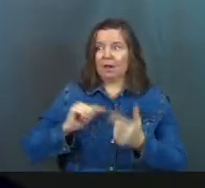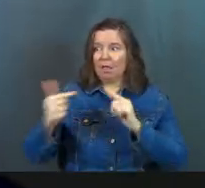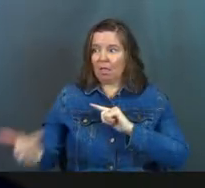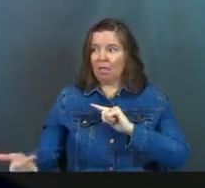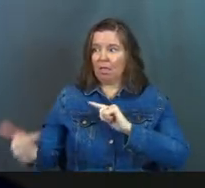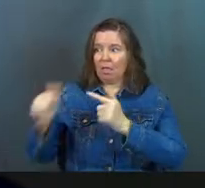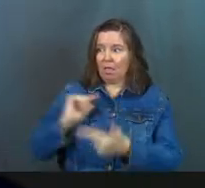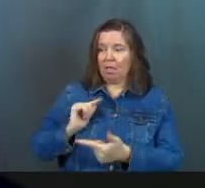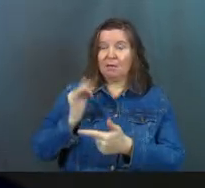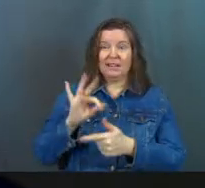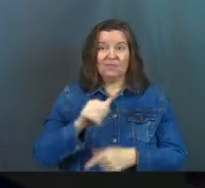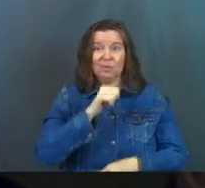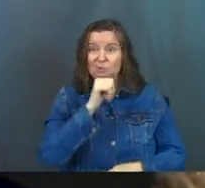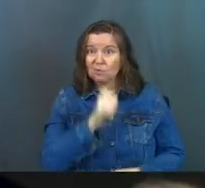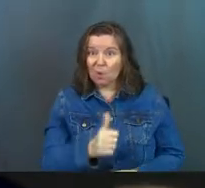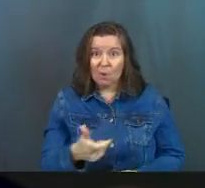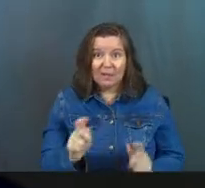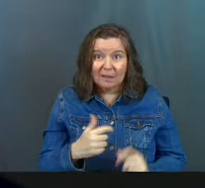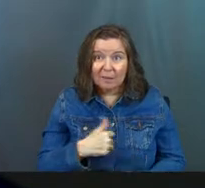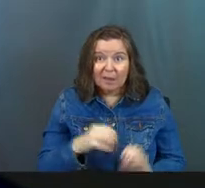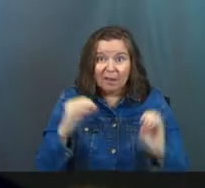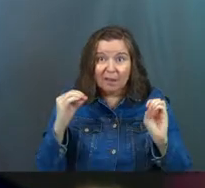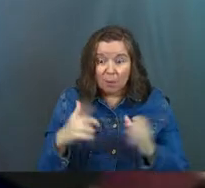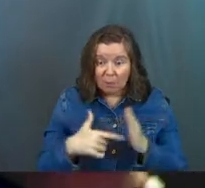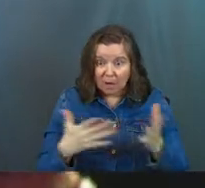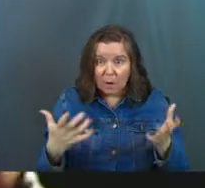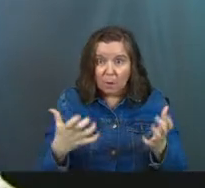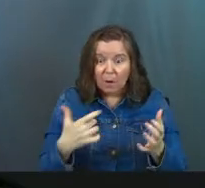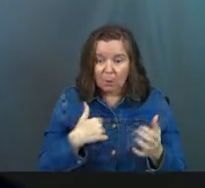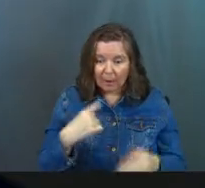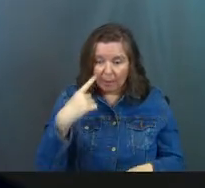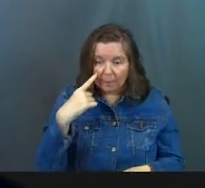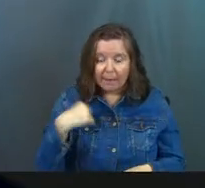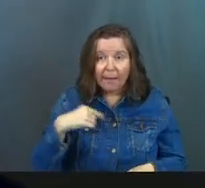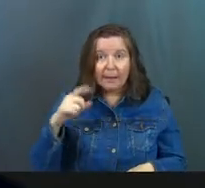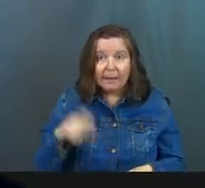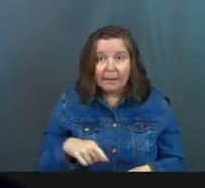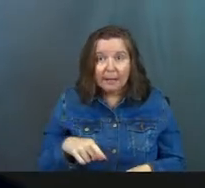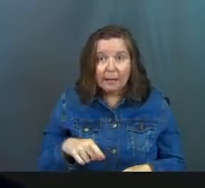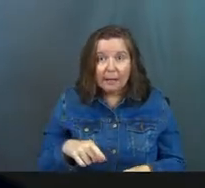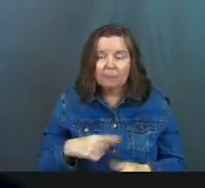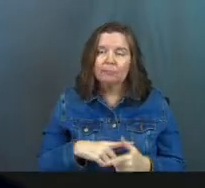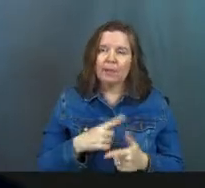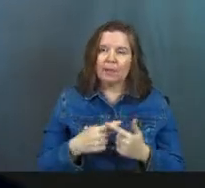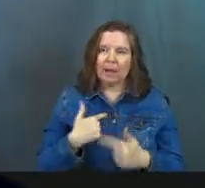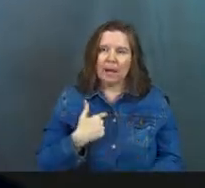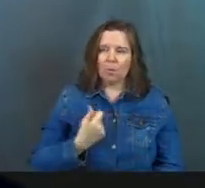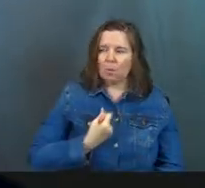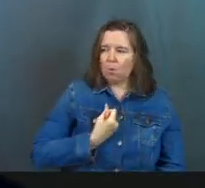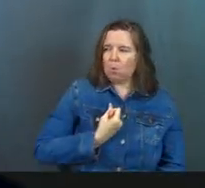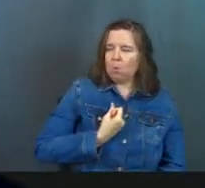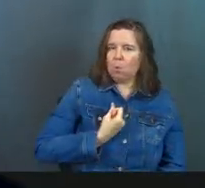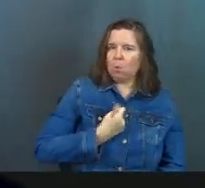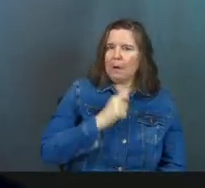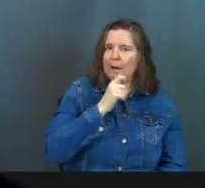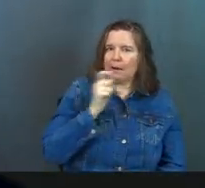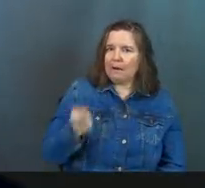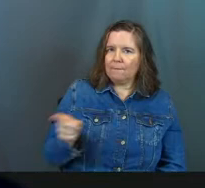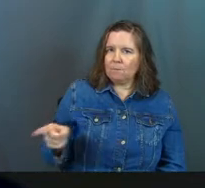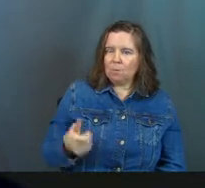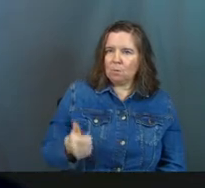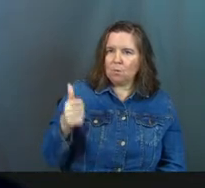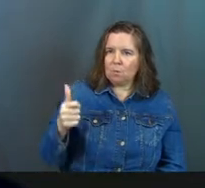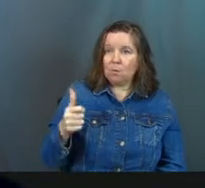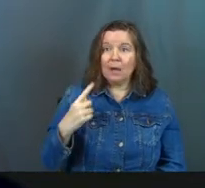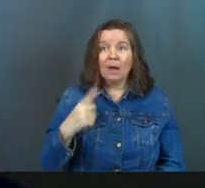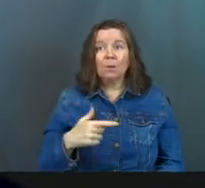is also true. If you don't give me what I want or what I think I need, then I will withhold from you.